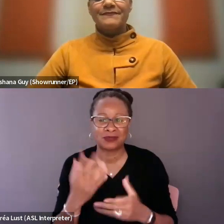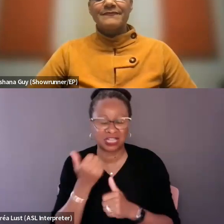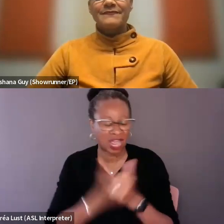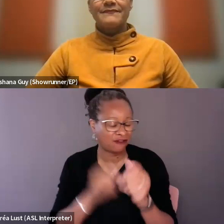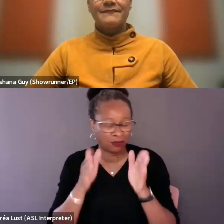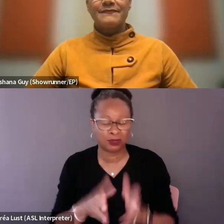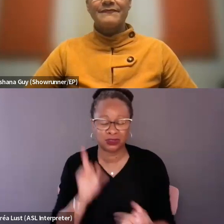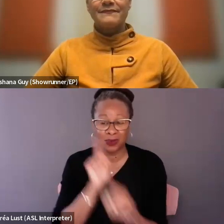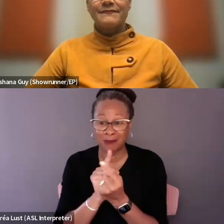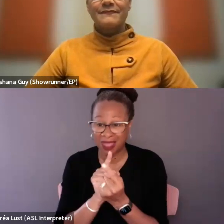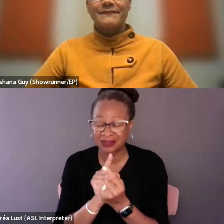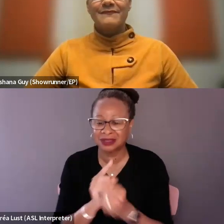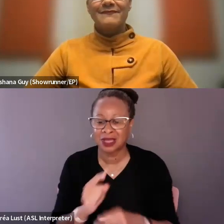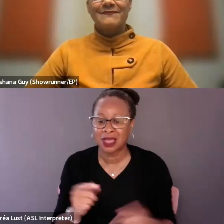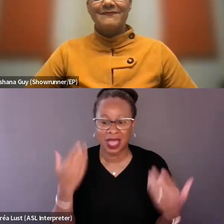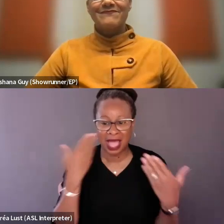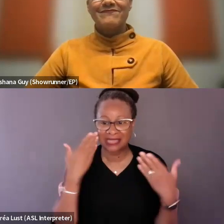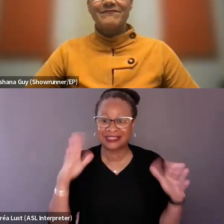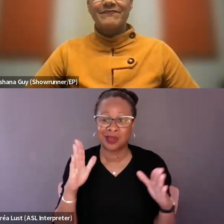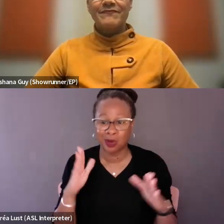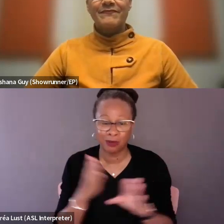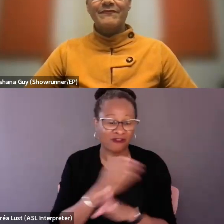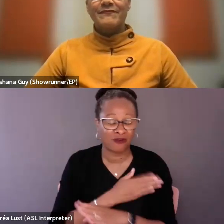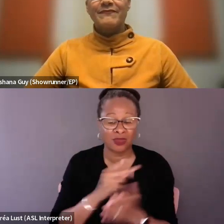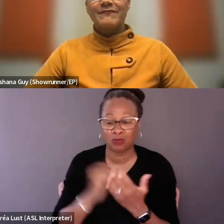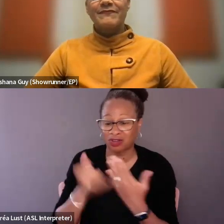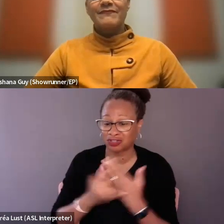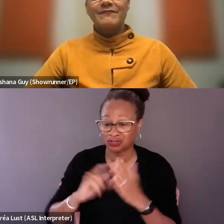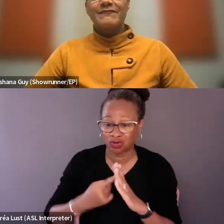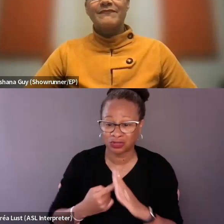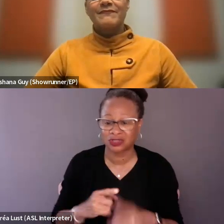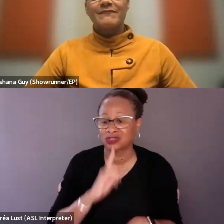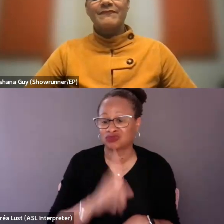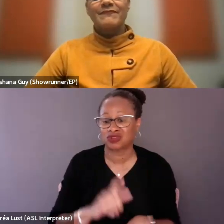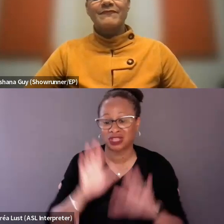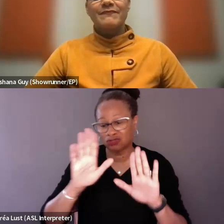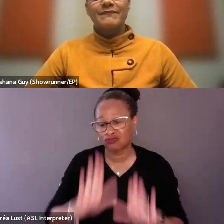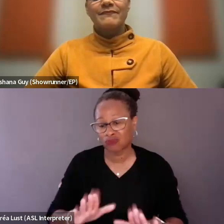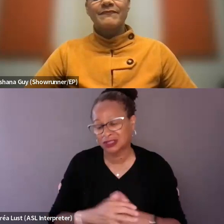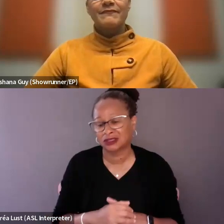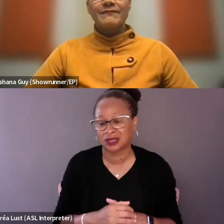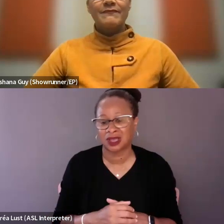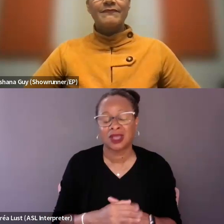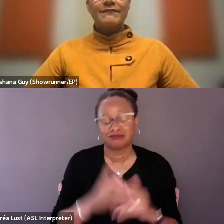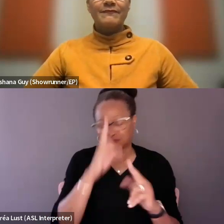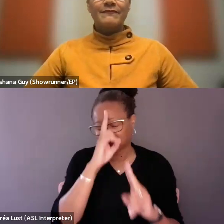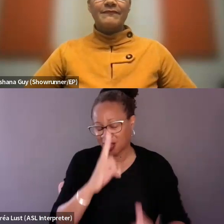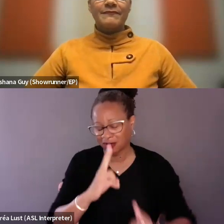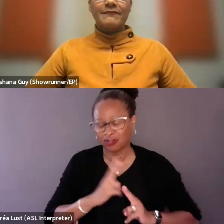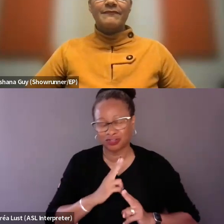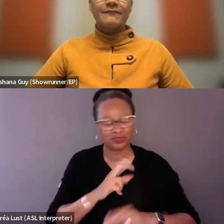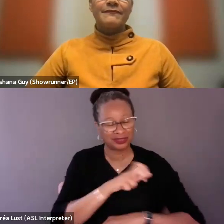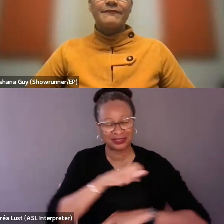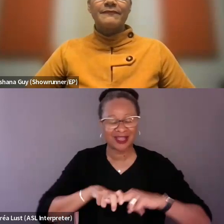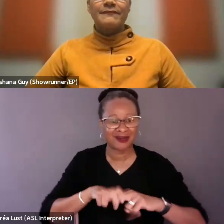met, I didn't know before this project. And it was just such a great honor to spend hours and